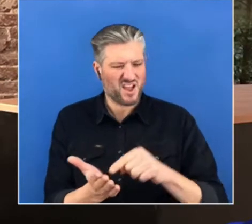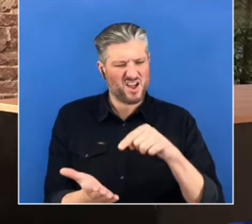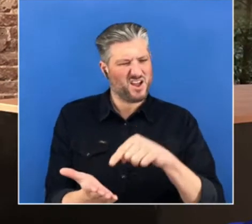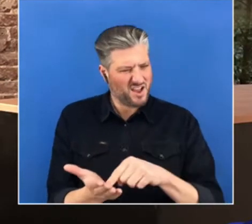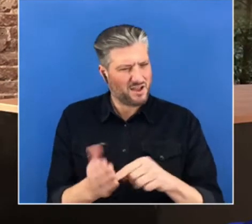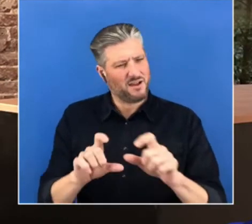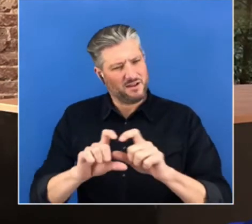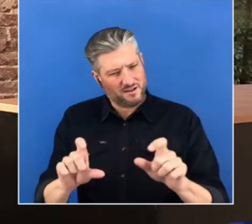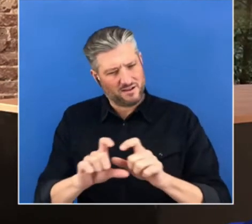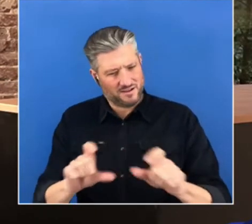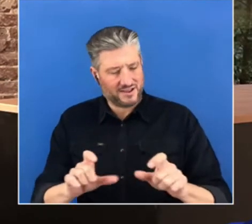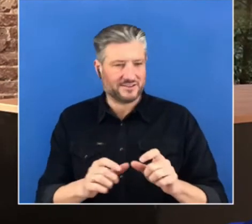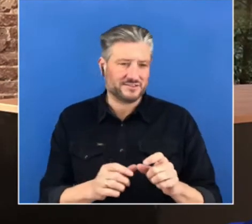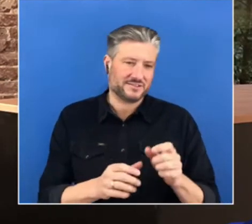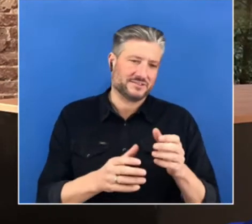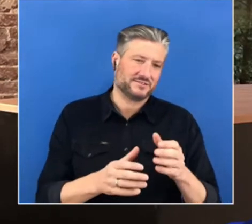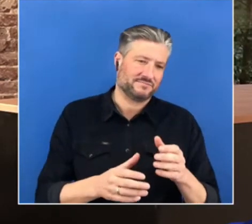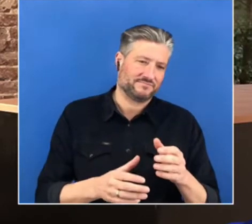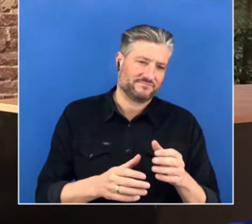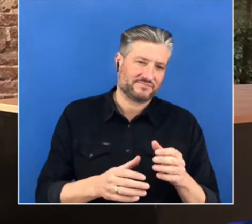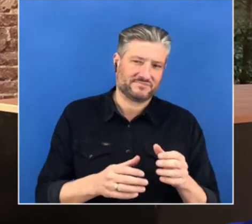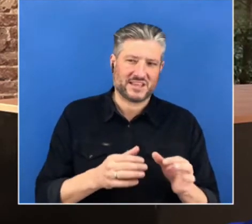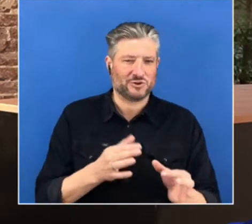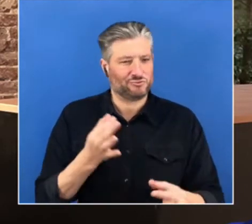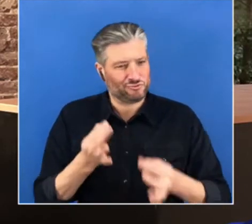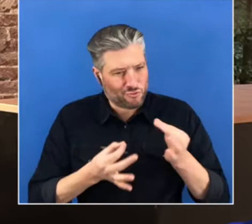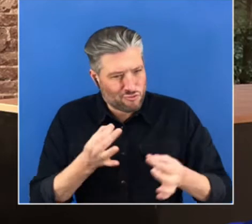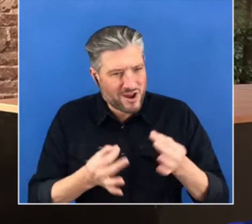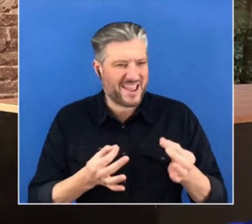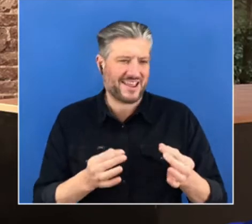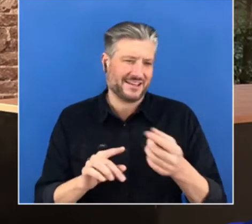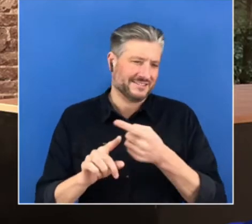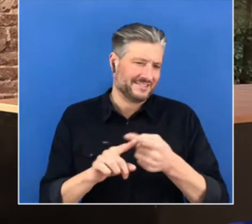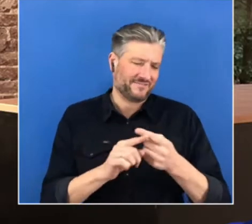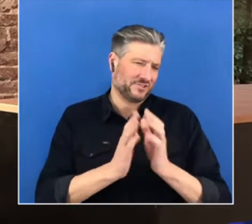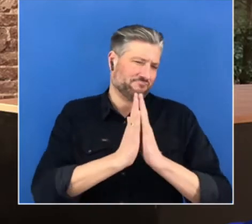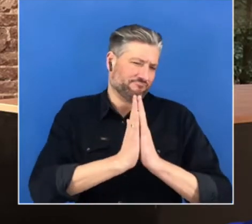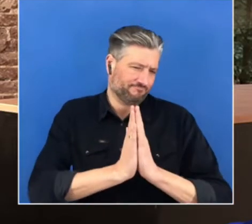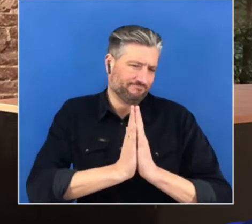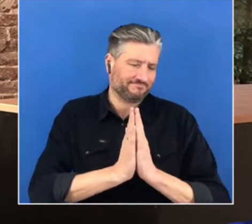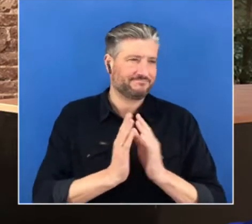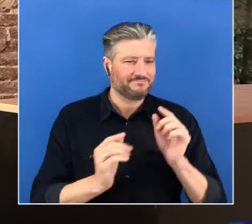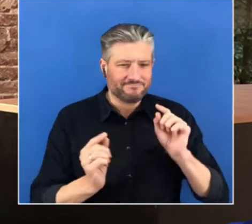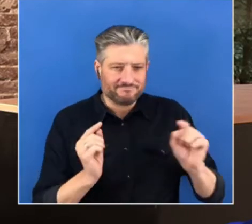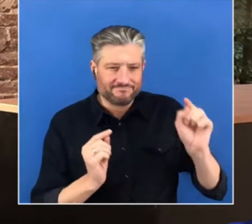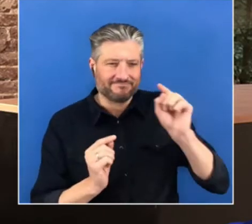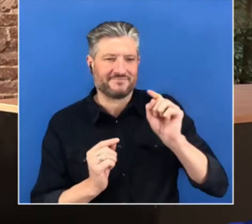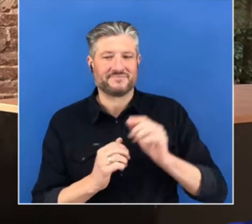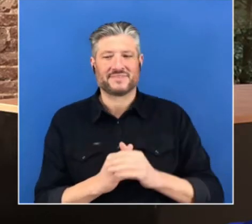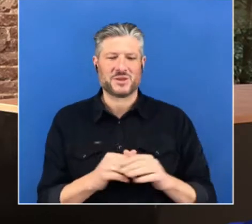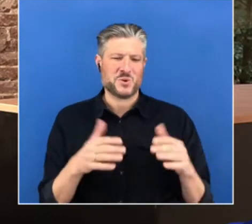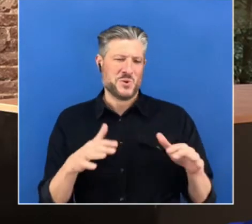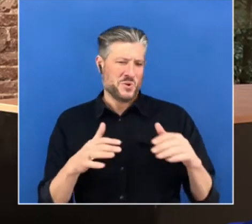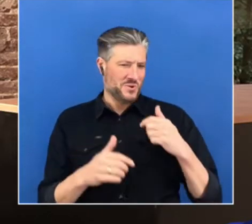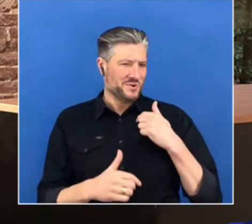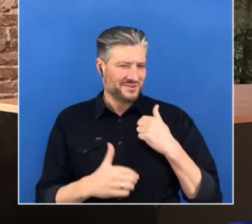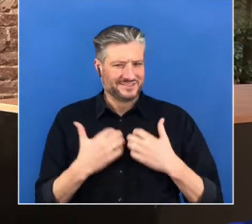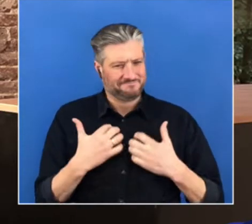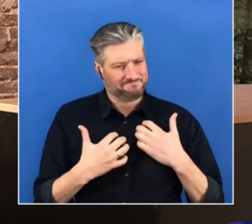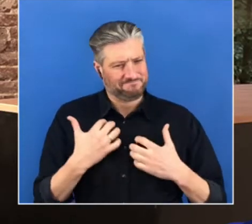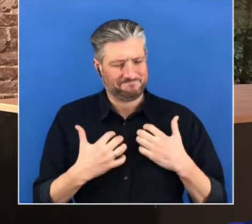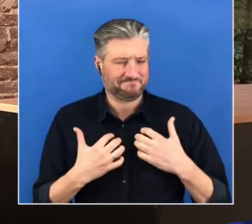Wow, awesome. I'm sorry, I just had to ask because I was like so super curious. So Adrián, today you will